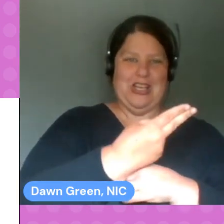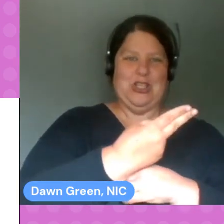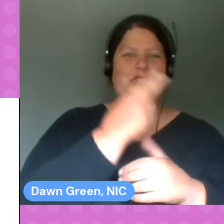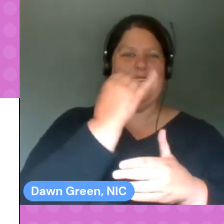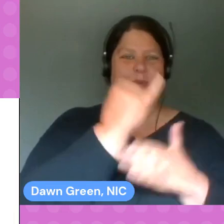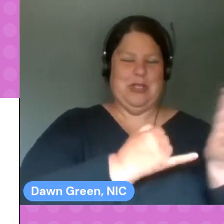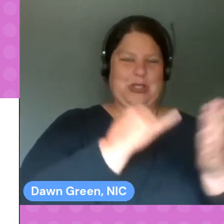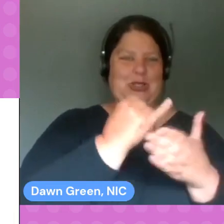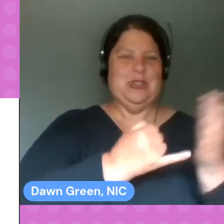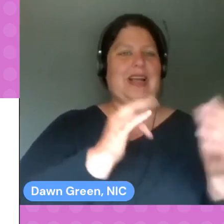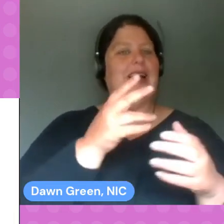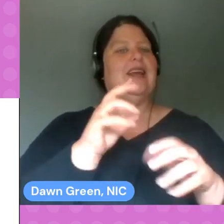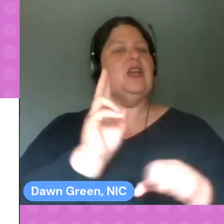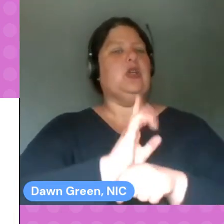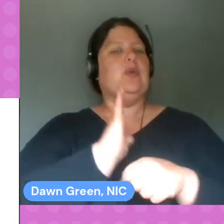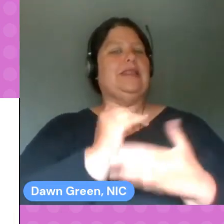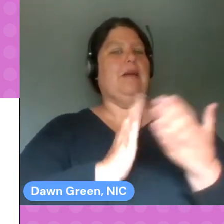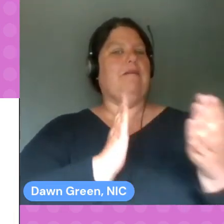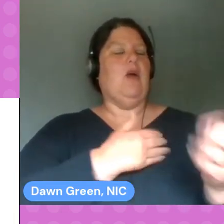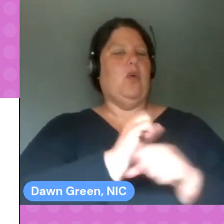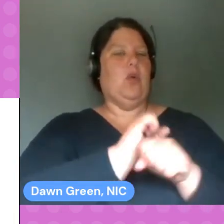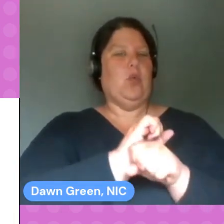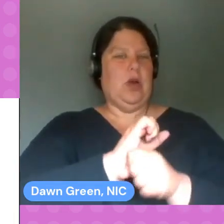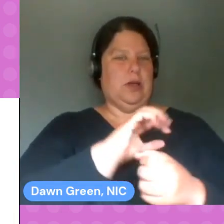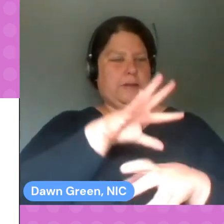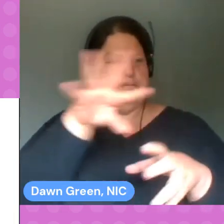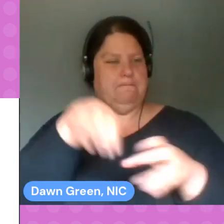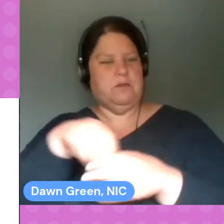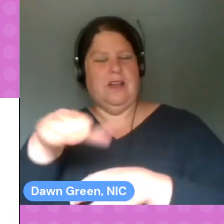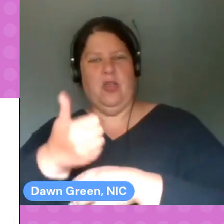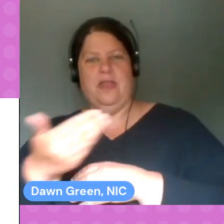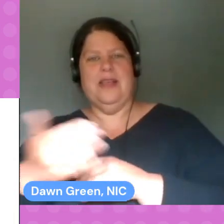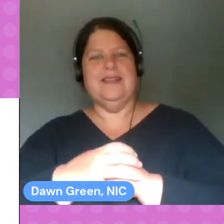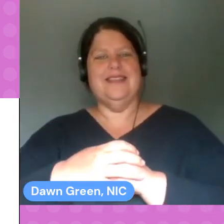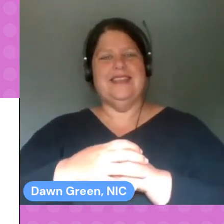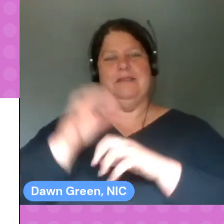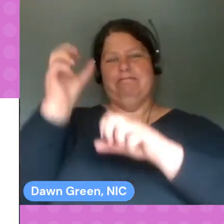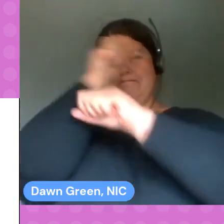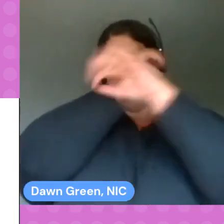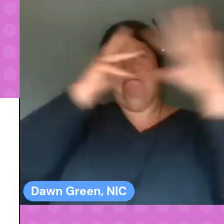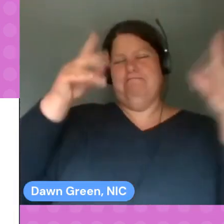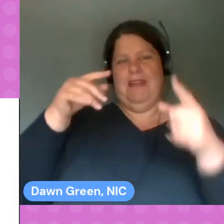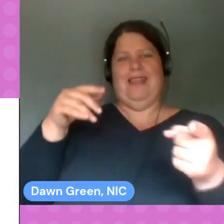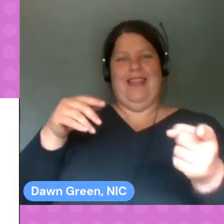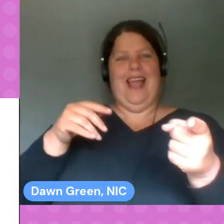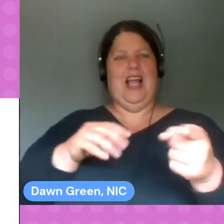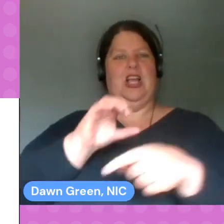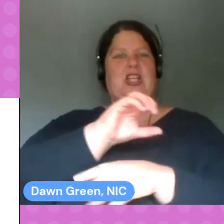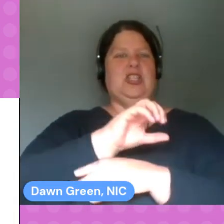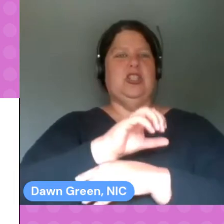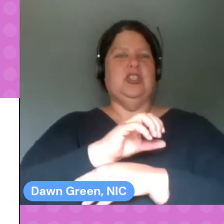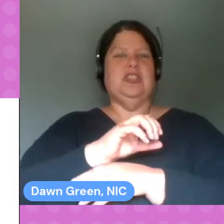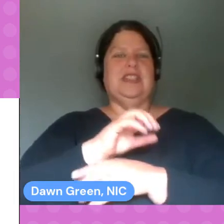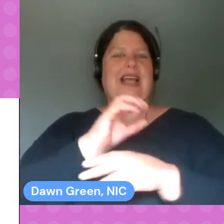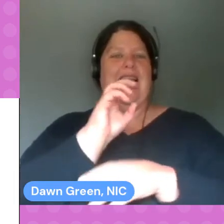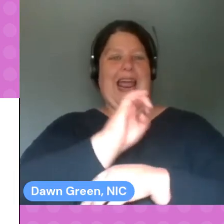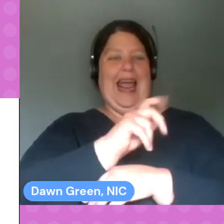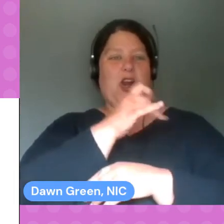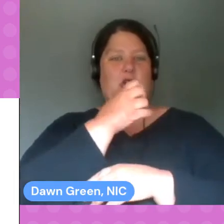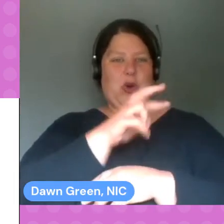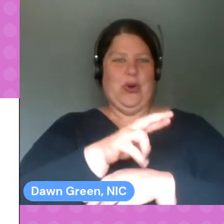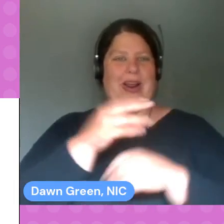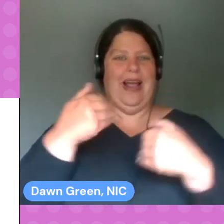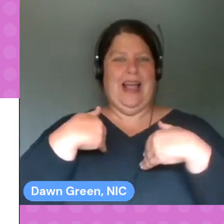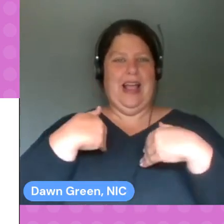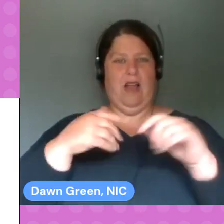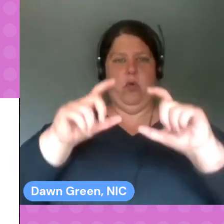in a slightly different way. I just like how this tells the story. So you can imagine this is the Scratch editor with that little window in the middle where